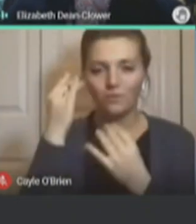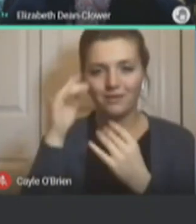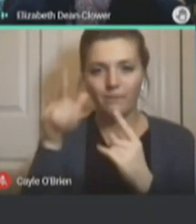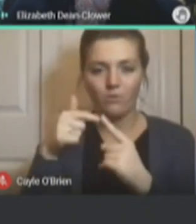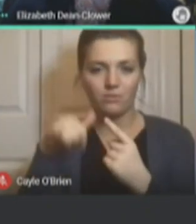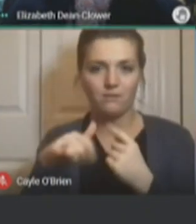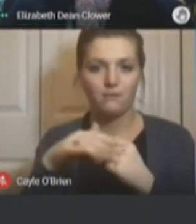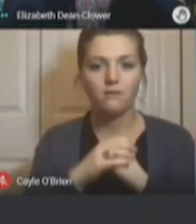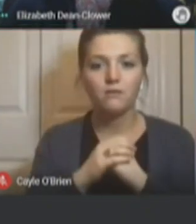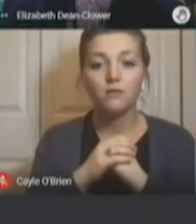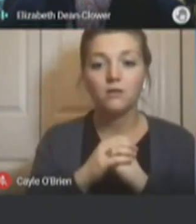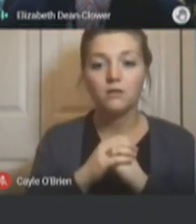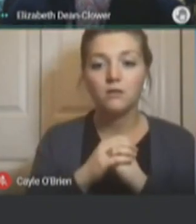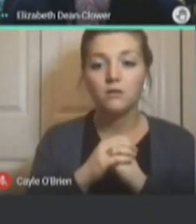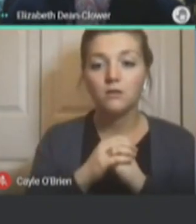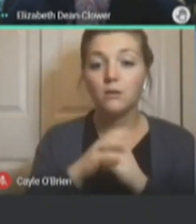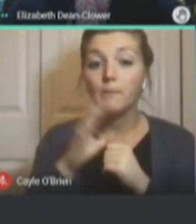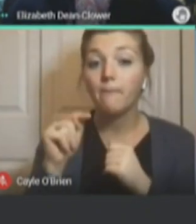has follow-up,